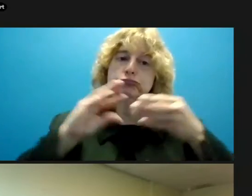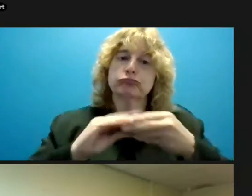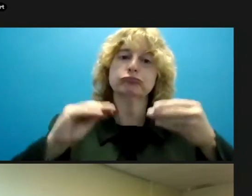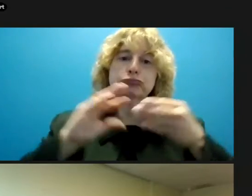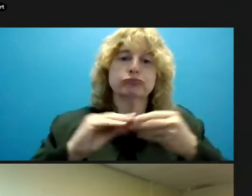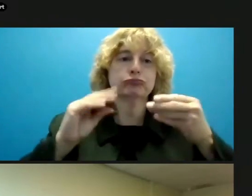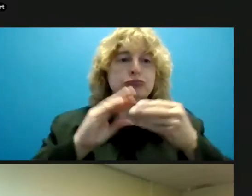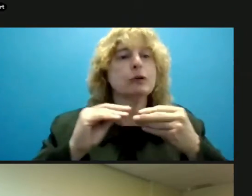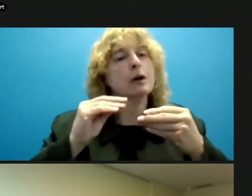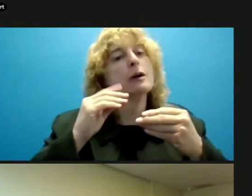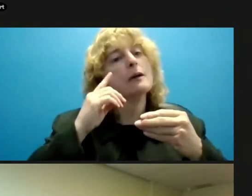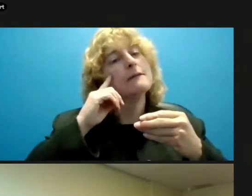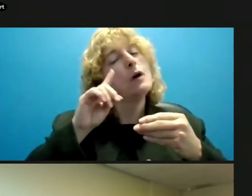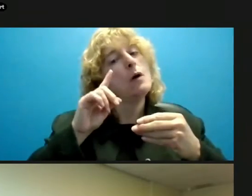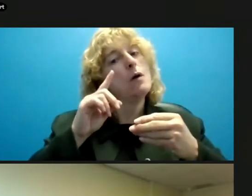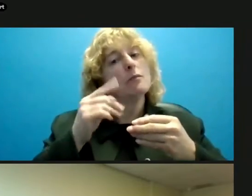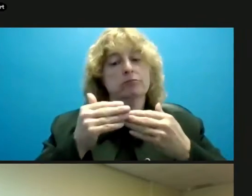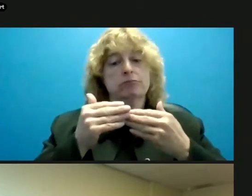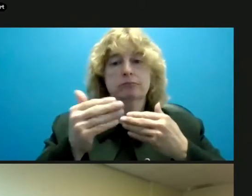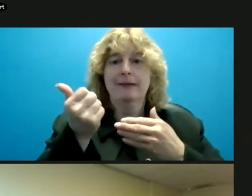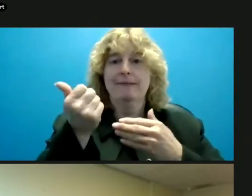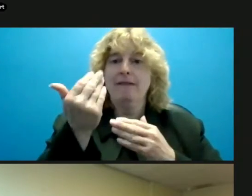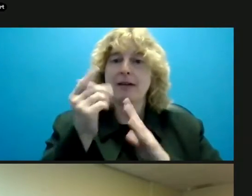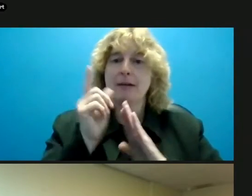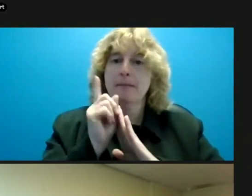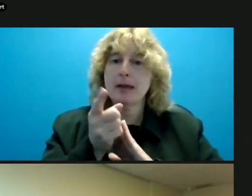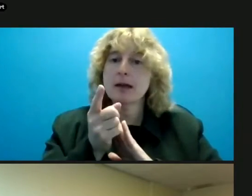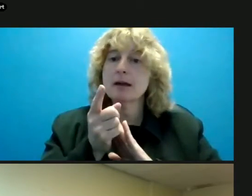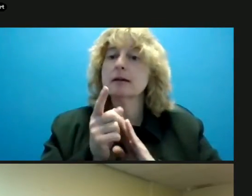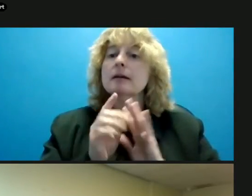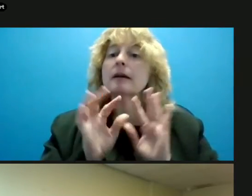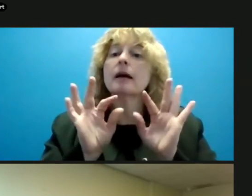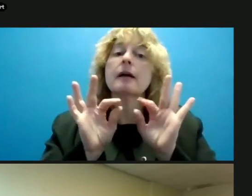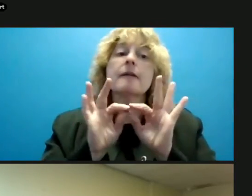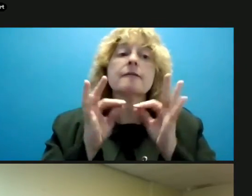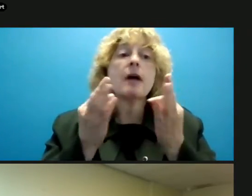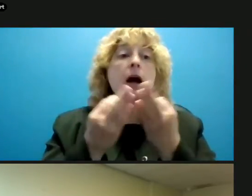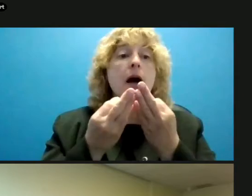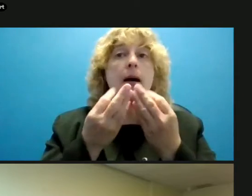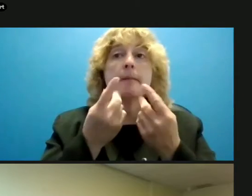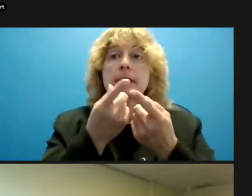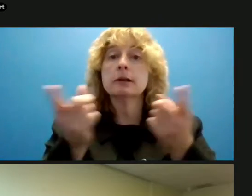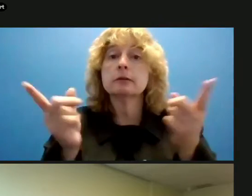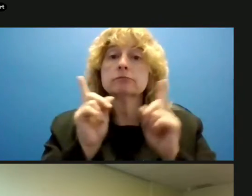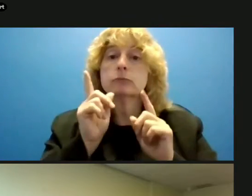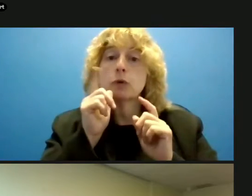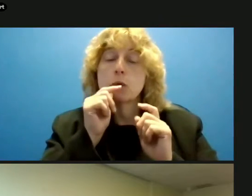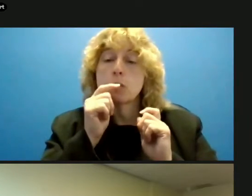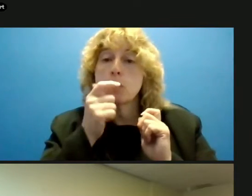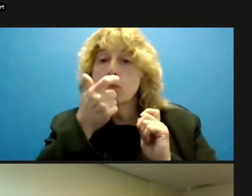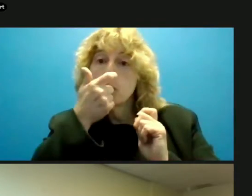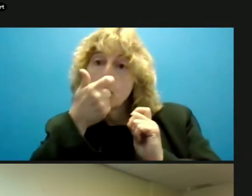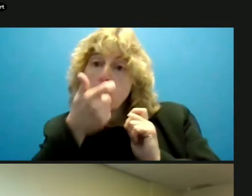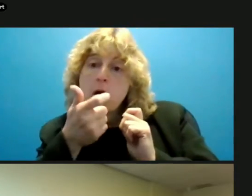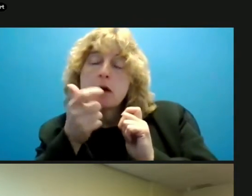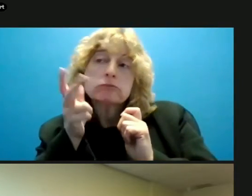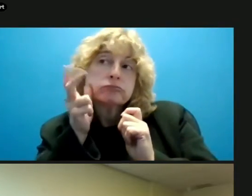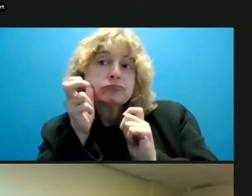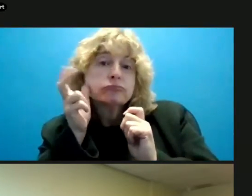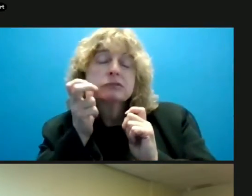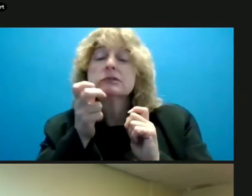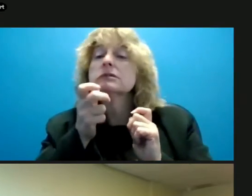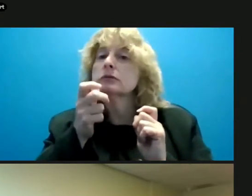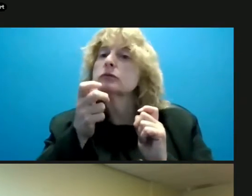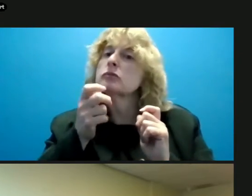the next 15 minutes, and families that are listening, we'd love for you to put your questions in the chat. You can